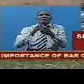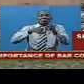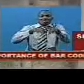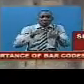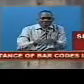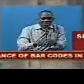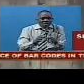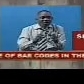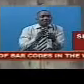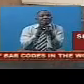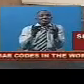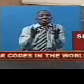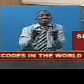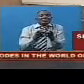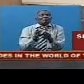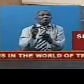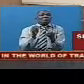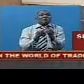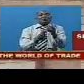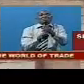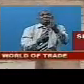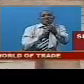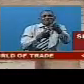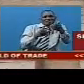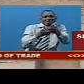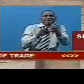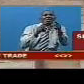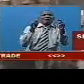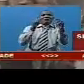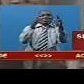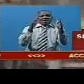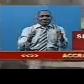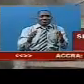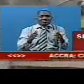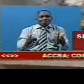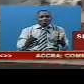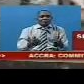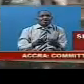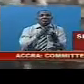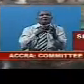Lagoon. An open space for defecation, operating next to a public toilet,